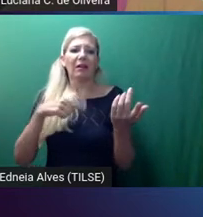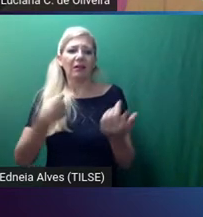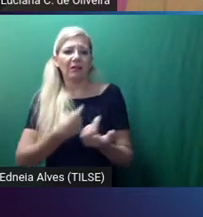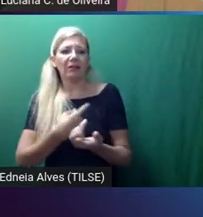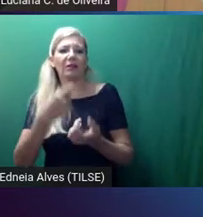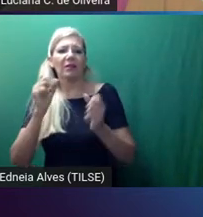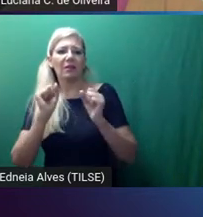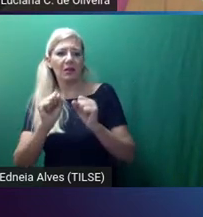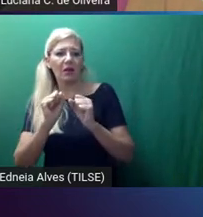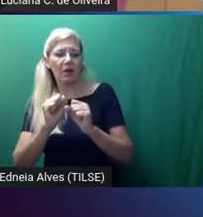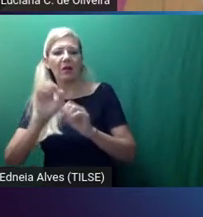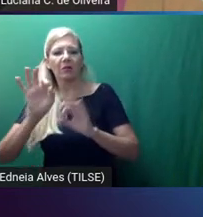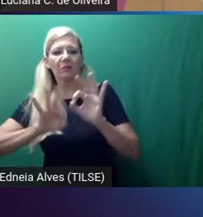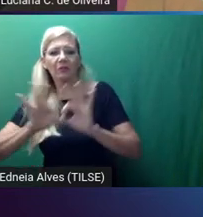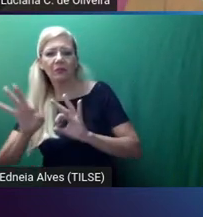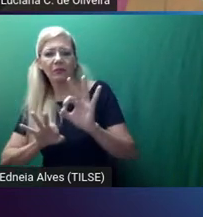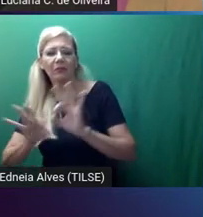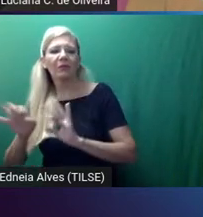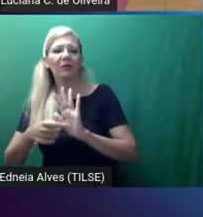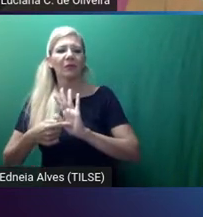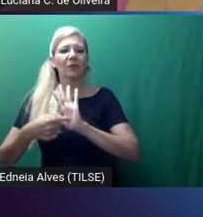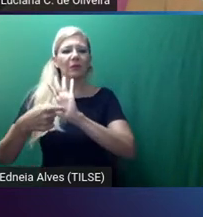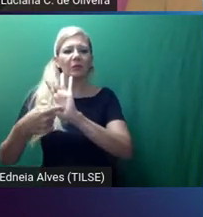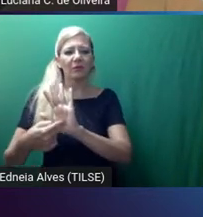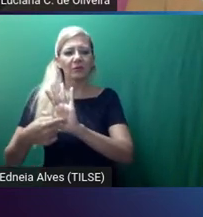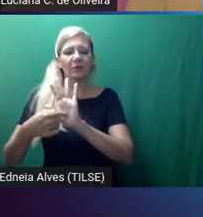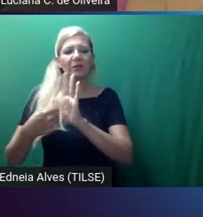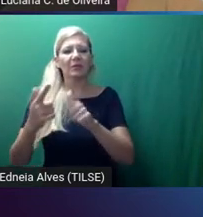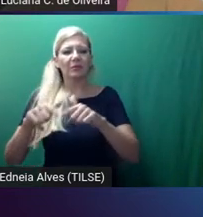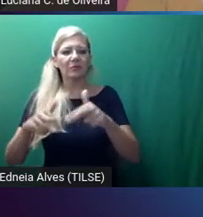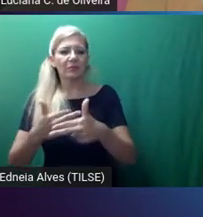question representation in our curriculum materials?